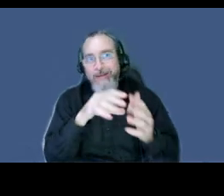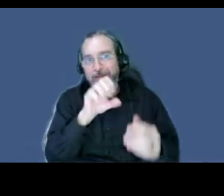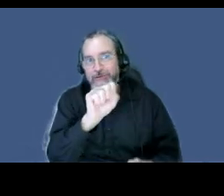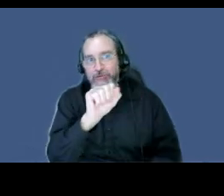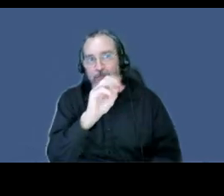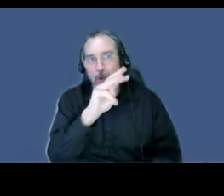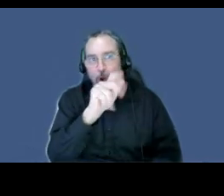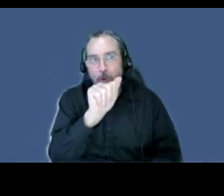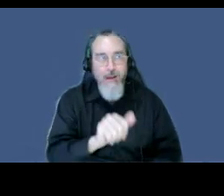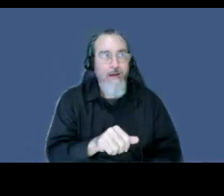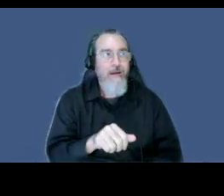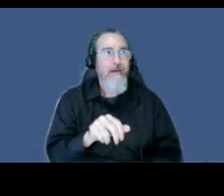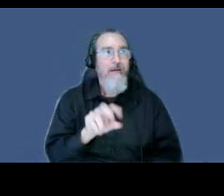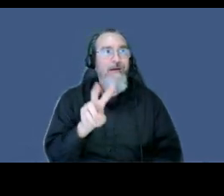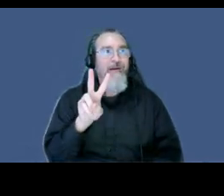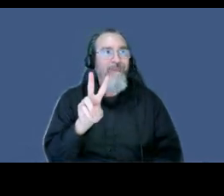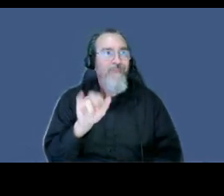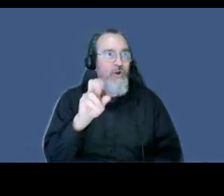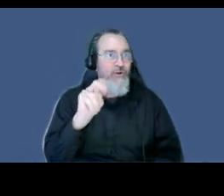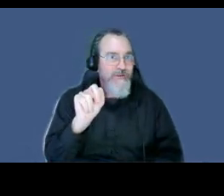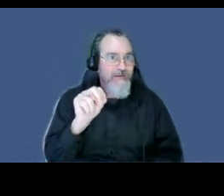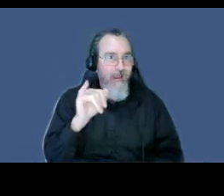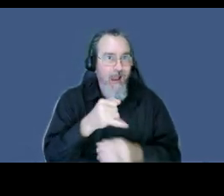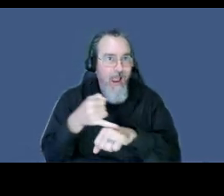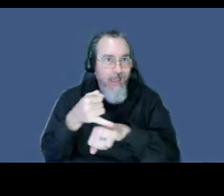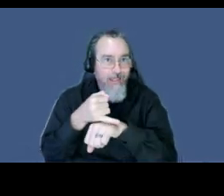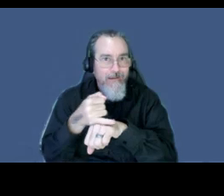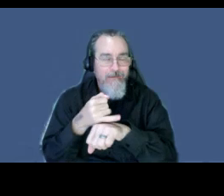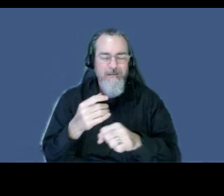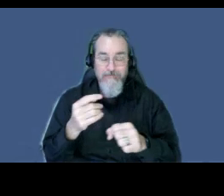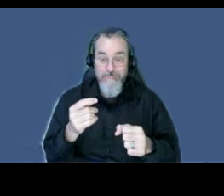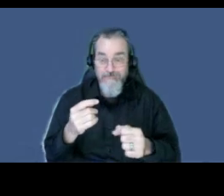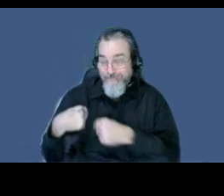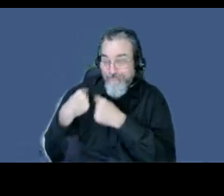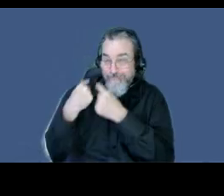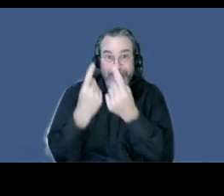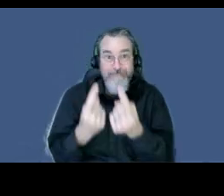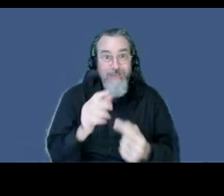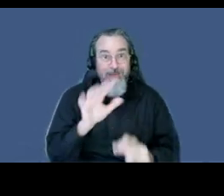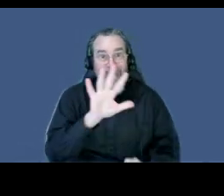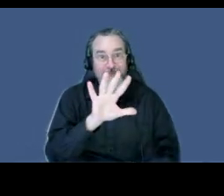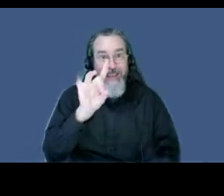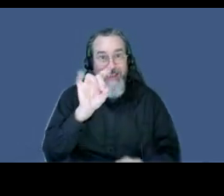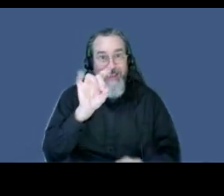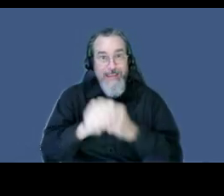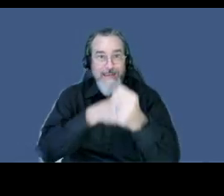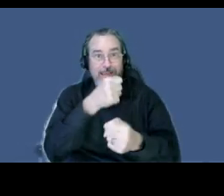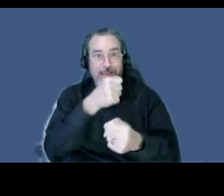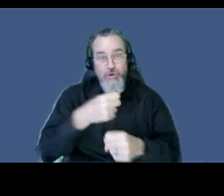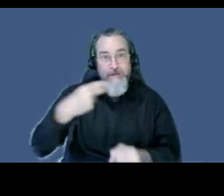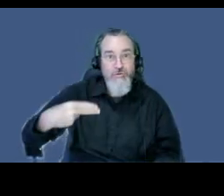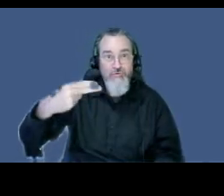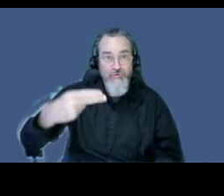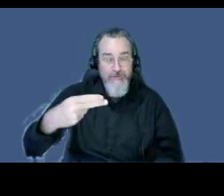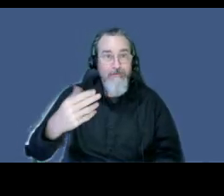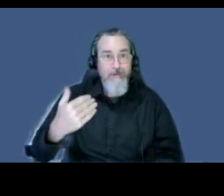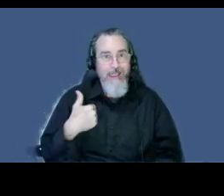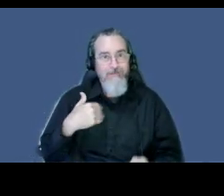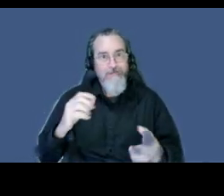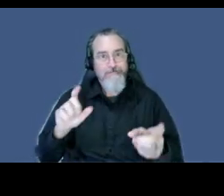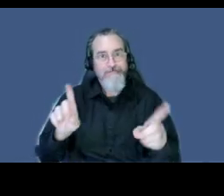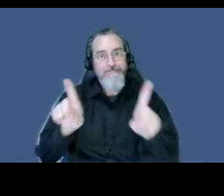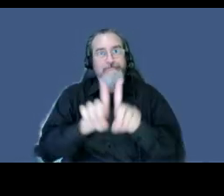and others. In that rich 58-year history, this federal-state partnership has